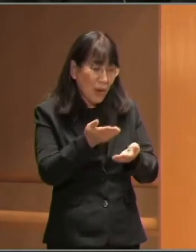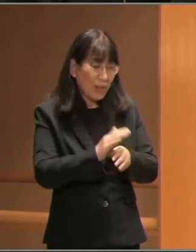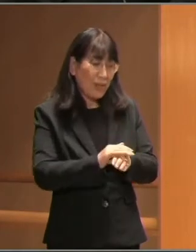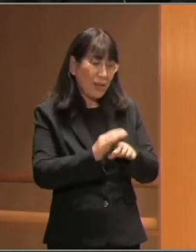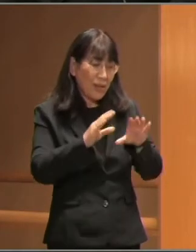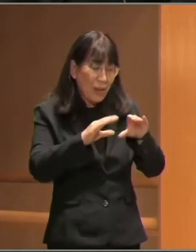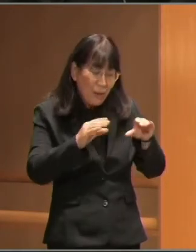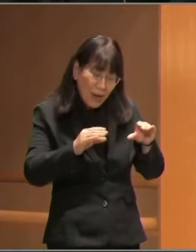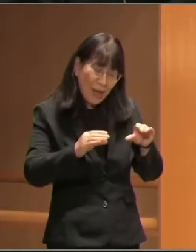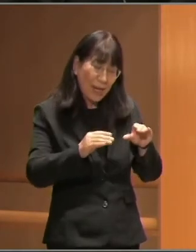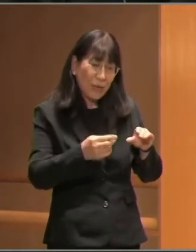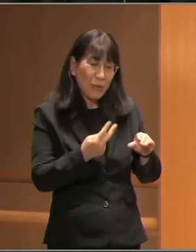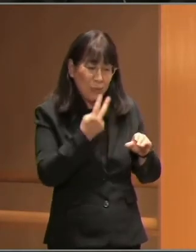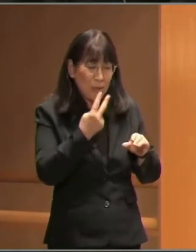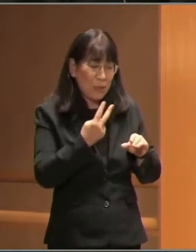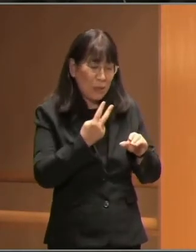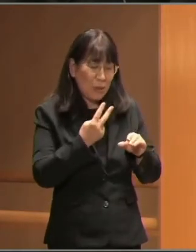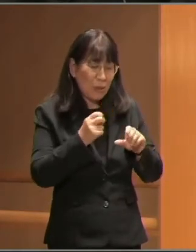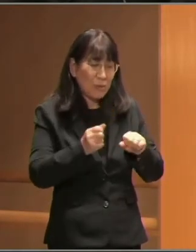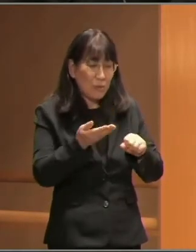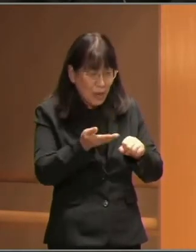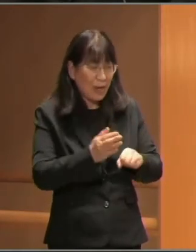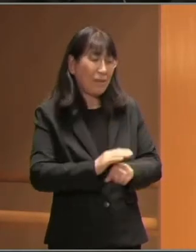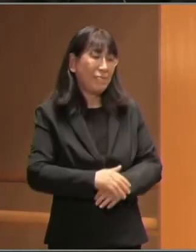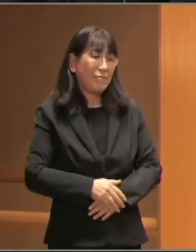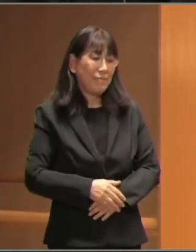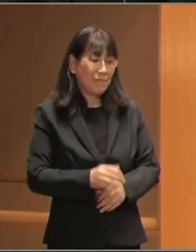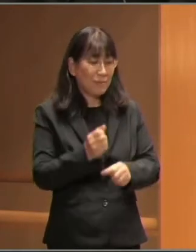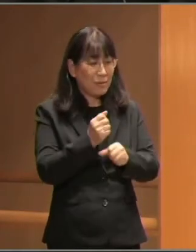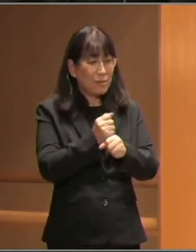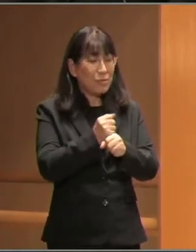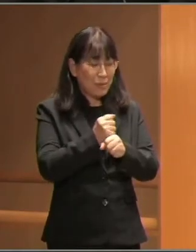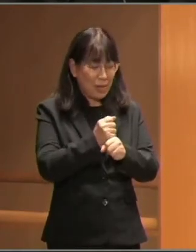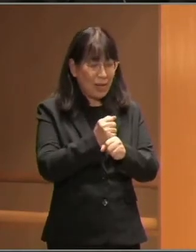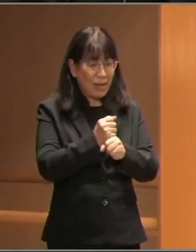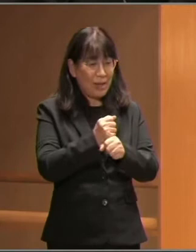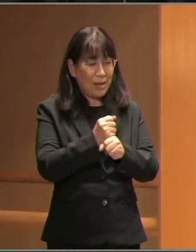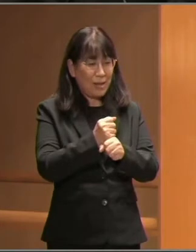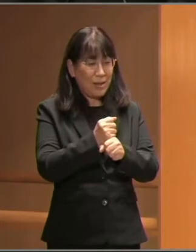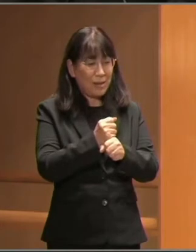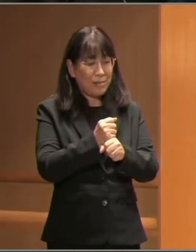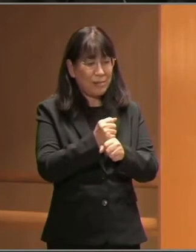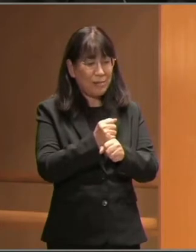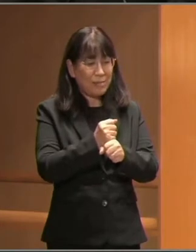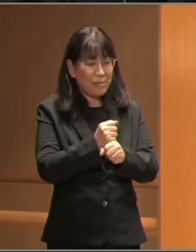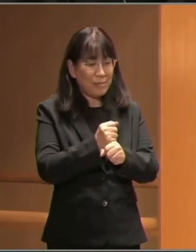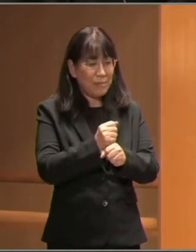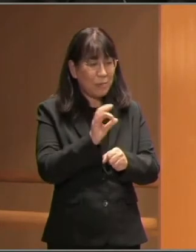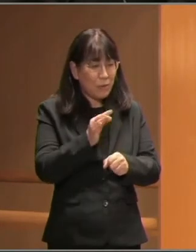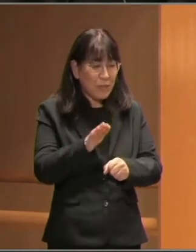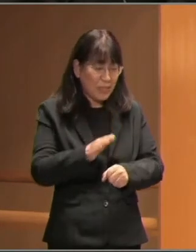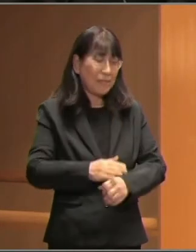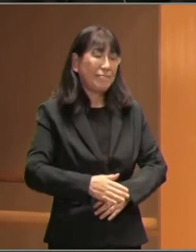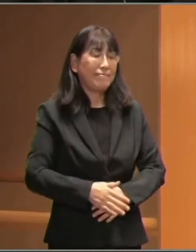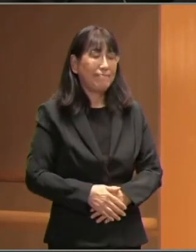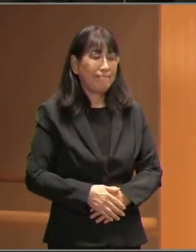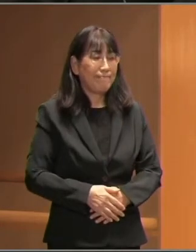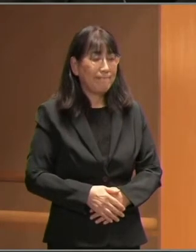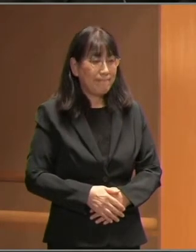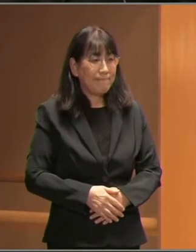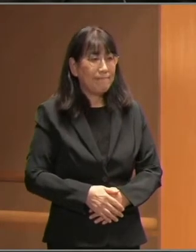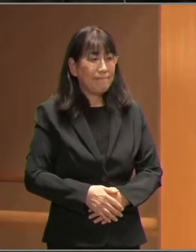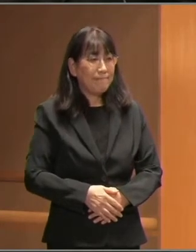art to be out, we come up with different ingredients and variety of